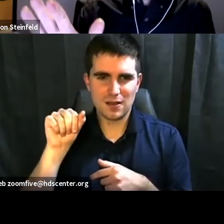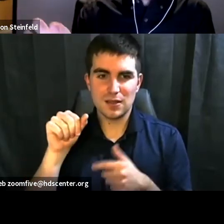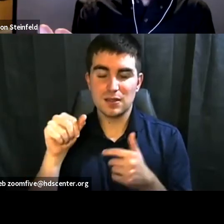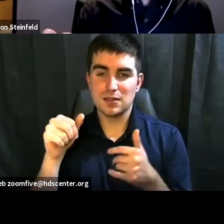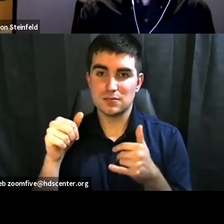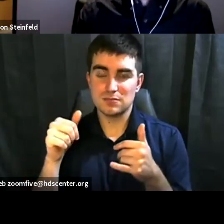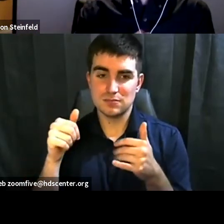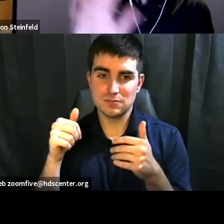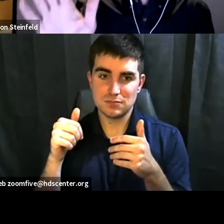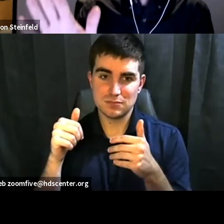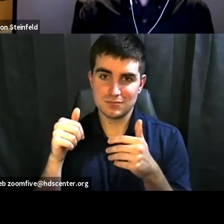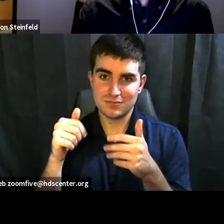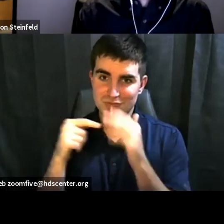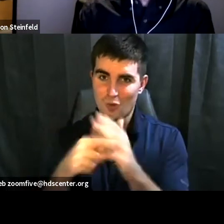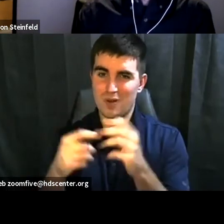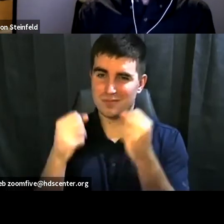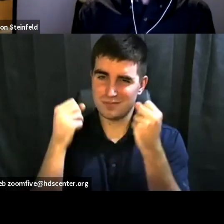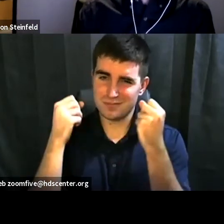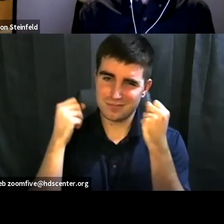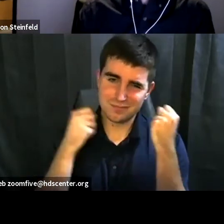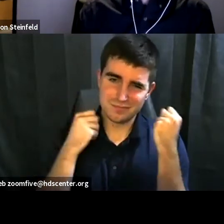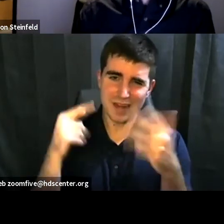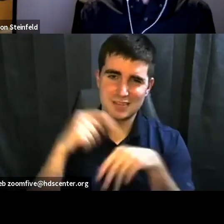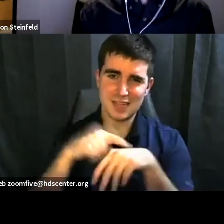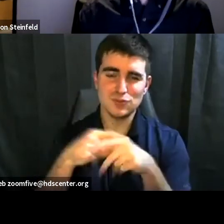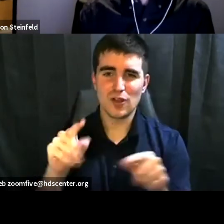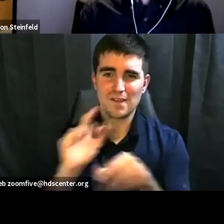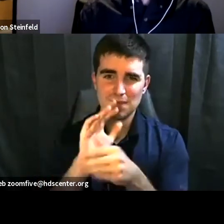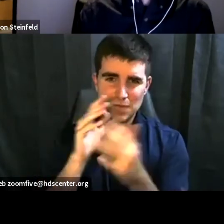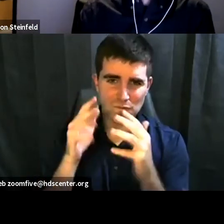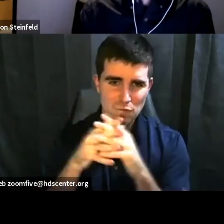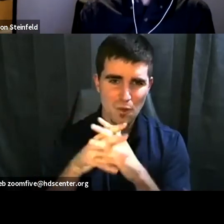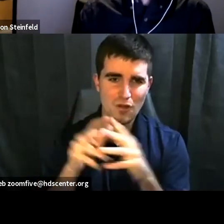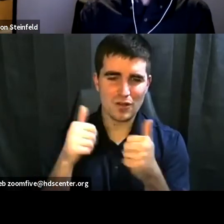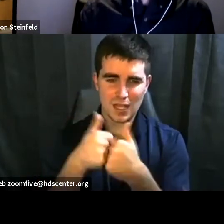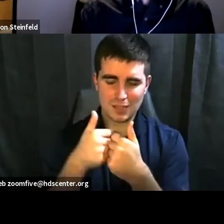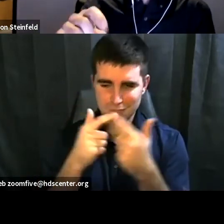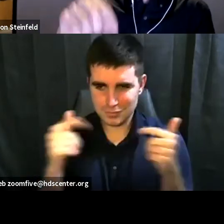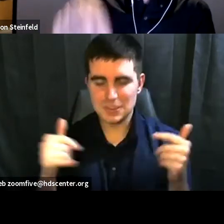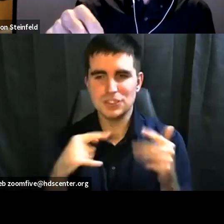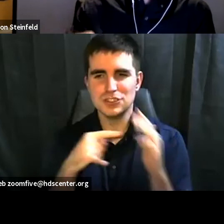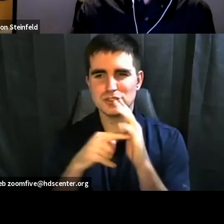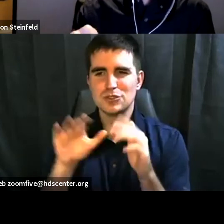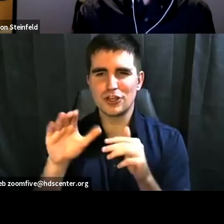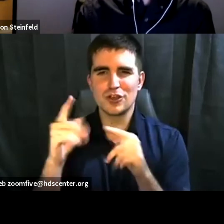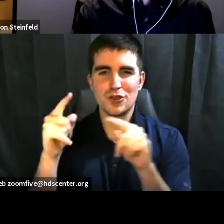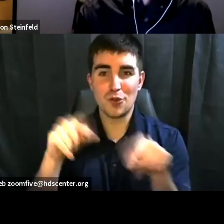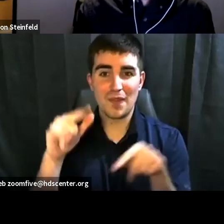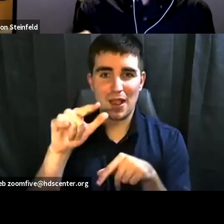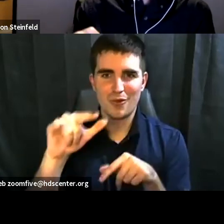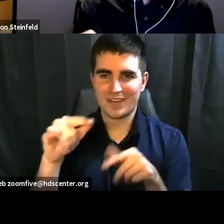heavily during football games and other things. And it shows her going to the airport. That ad was filmed here in